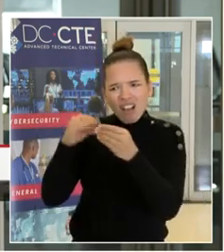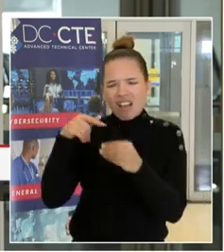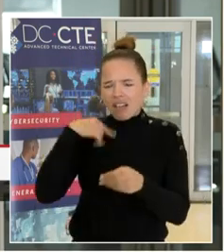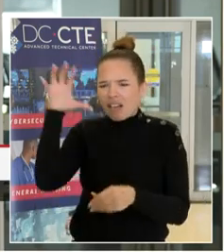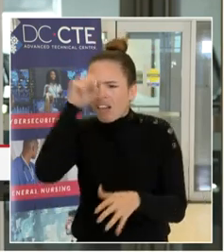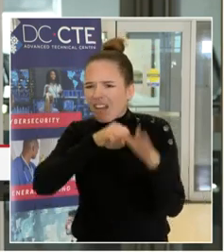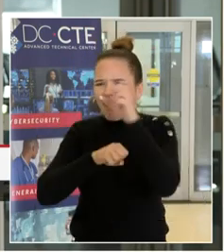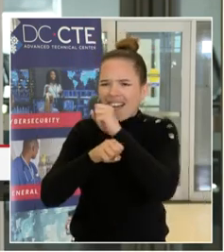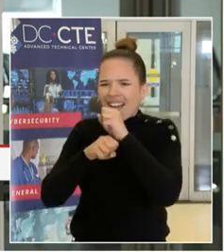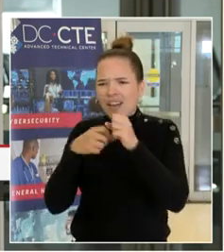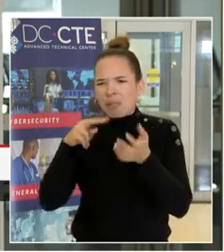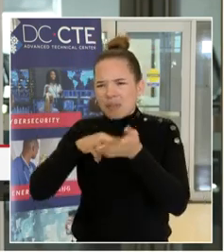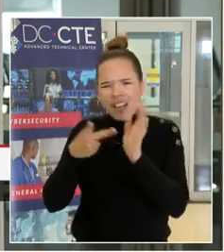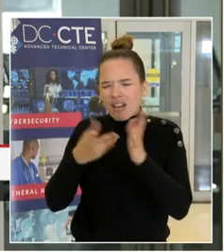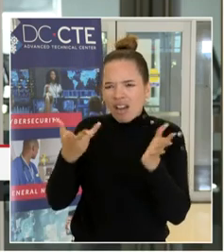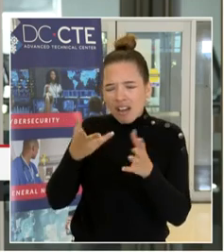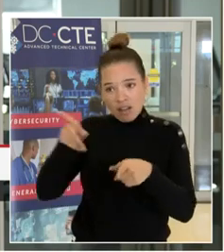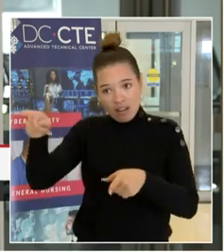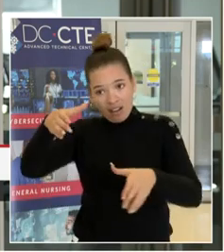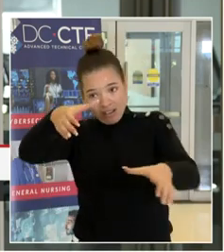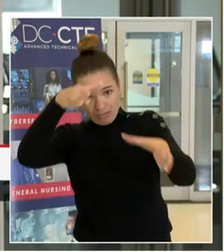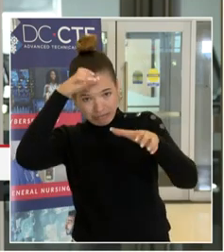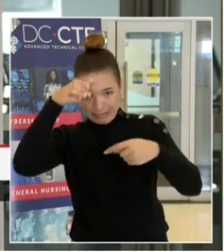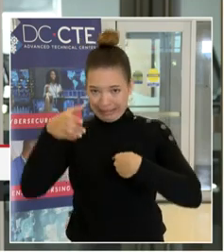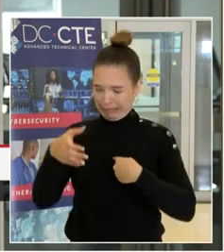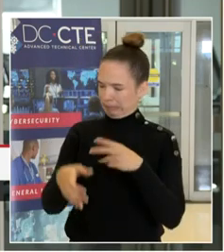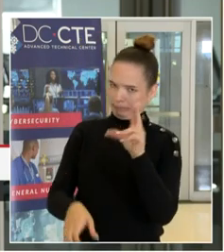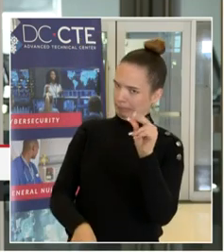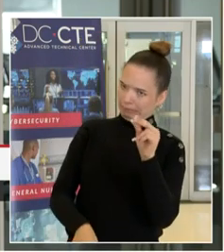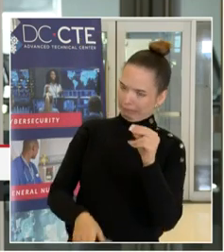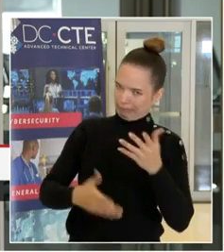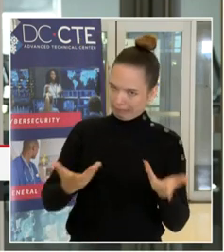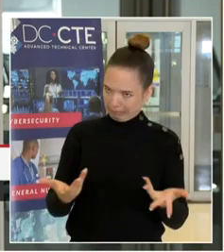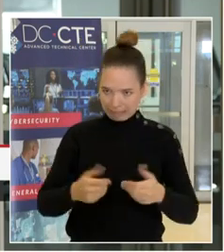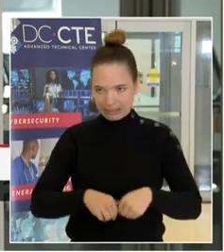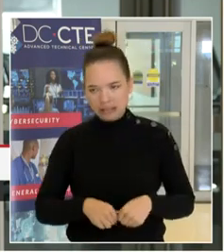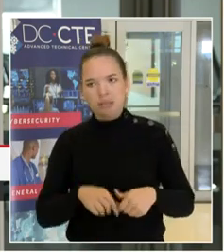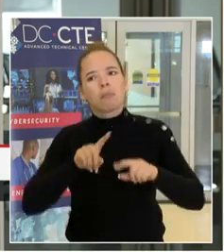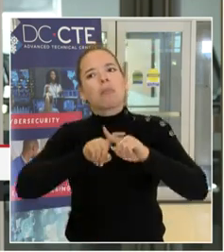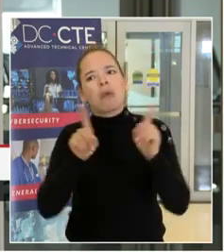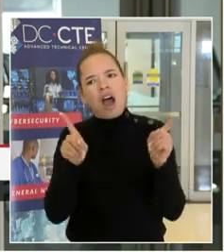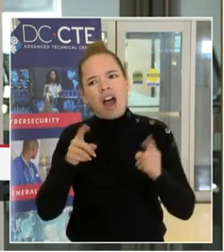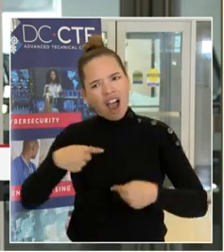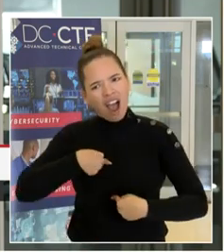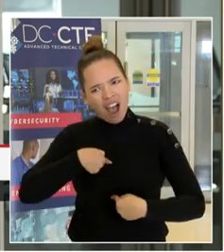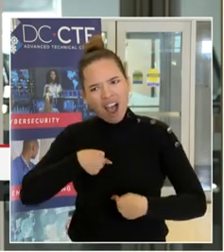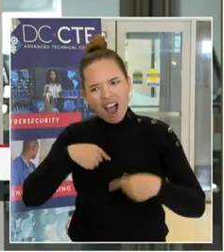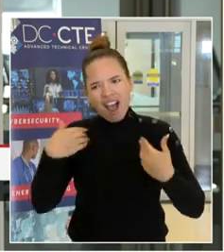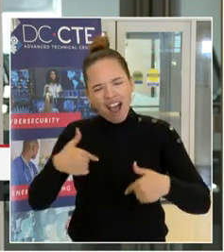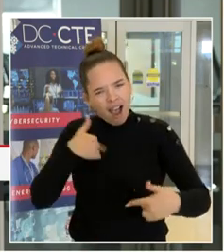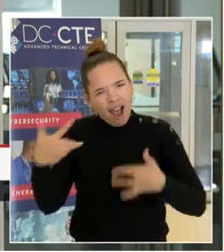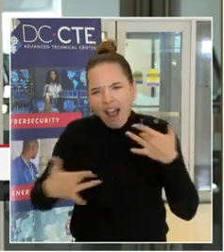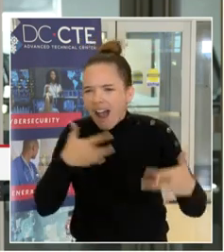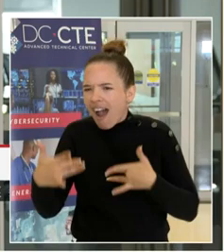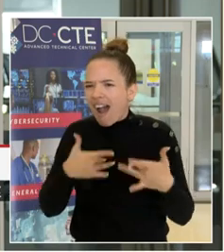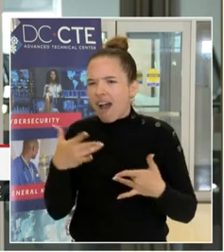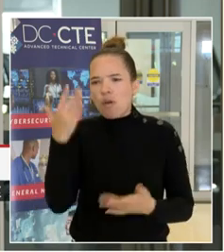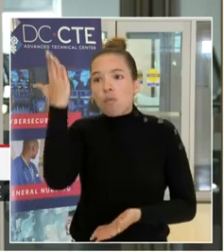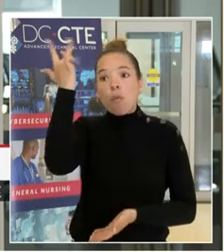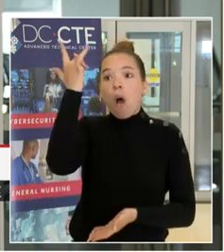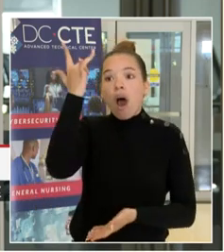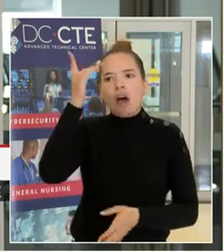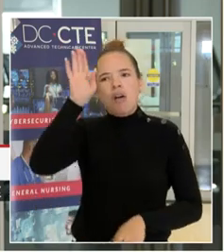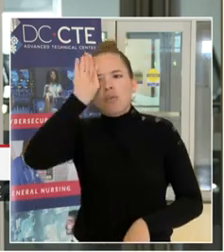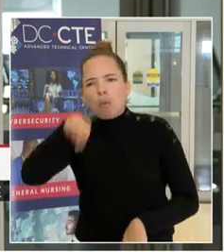or learning in her 10th grade class or learning here at Trinity, but that's okay. Because we know part of the jobs of